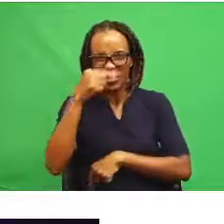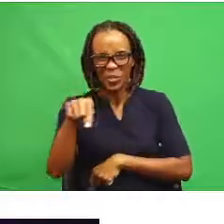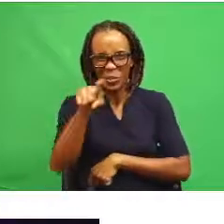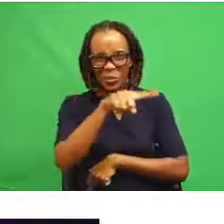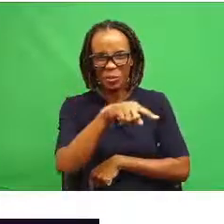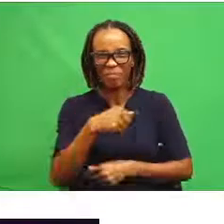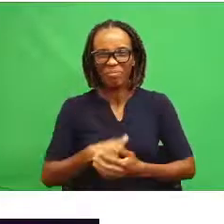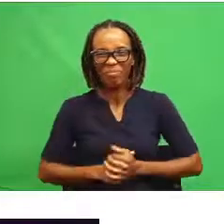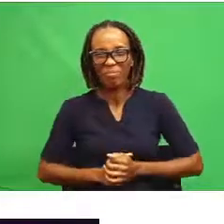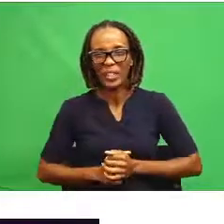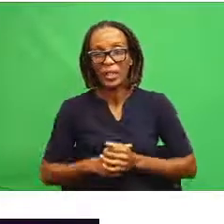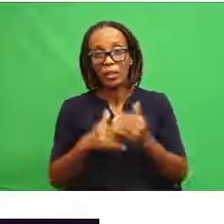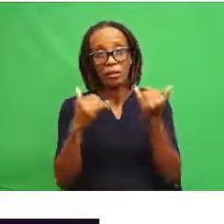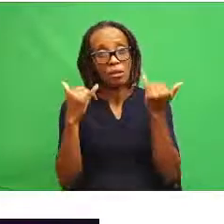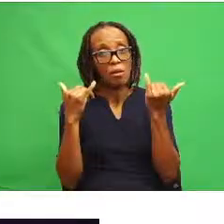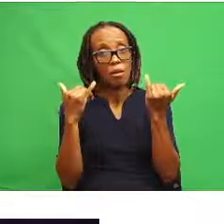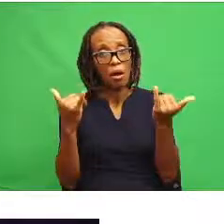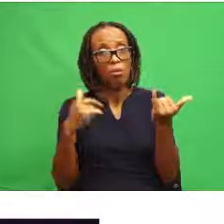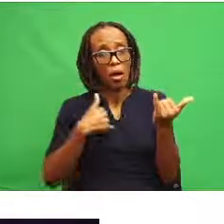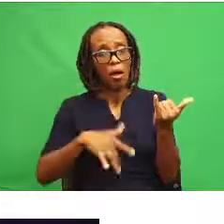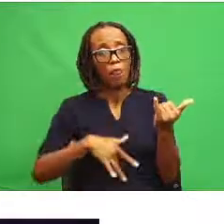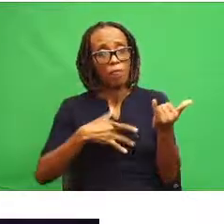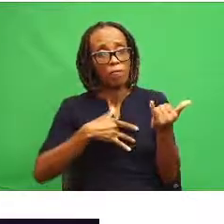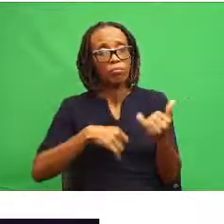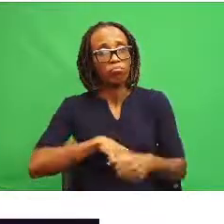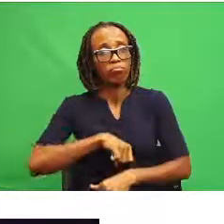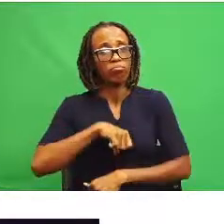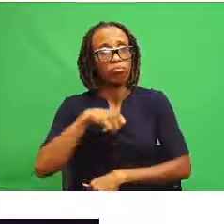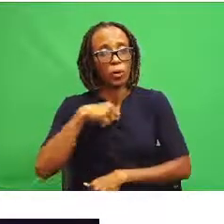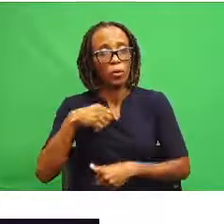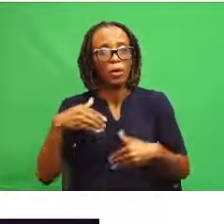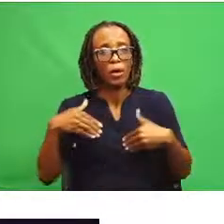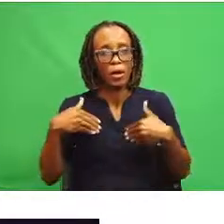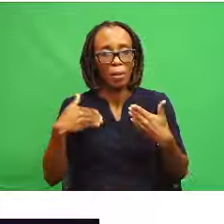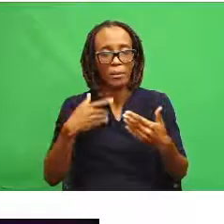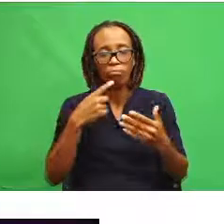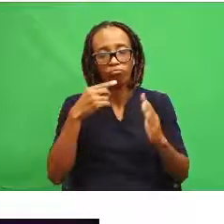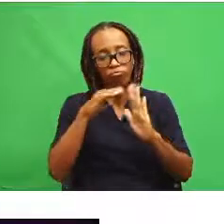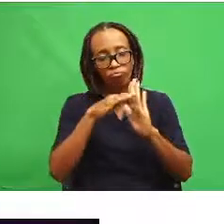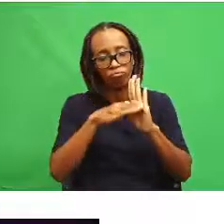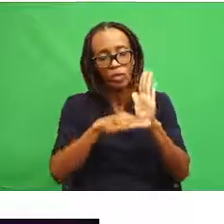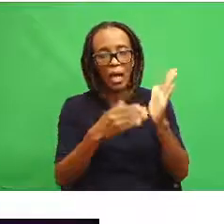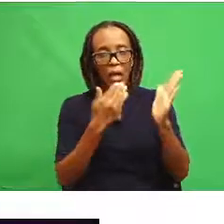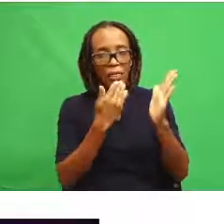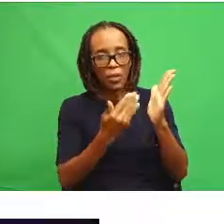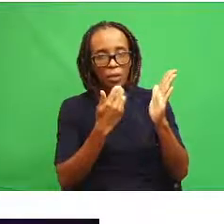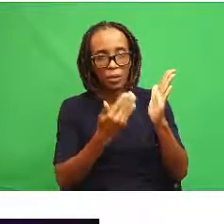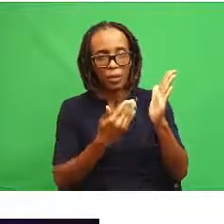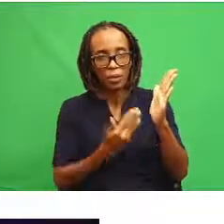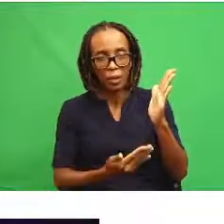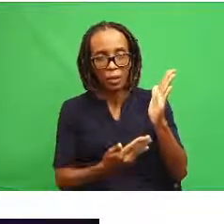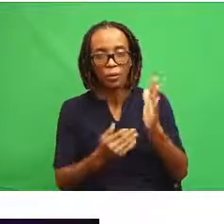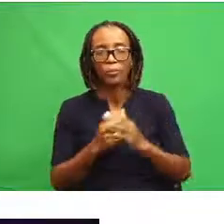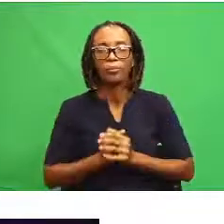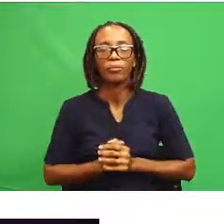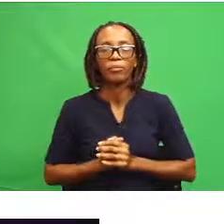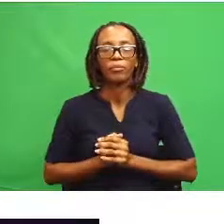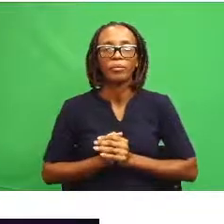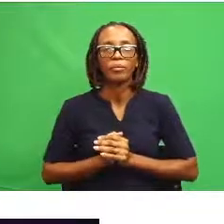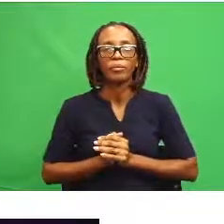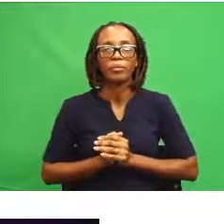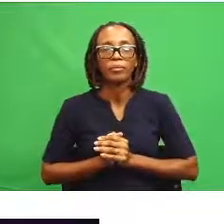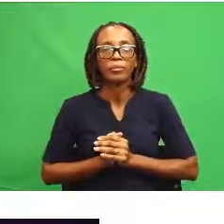It is indeed my privilege and pleasure to say thank you on behalf of the Ministry of Social